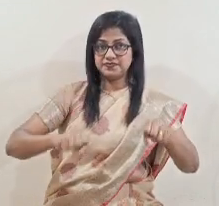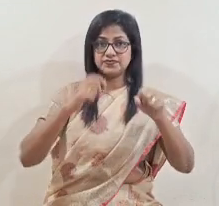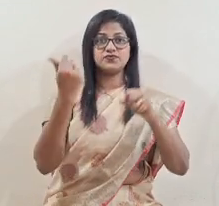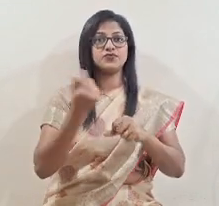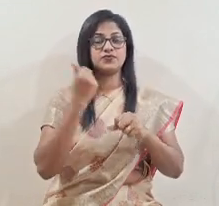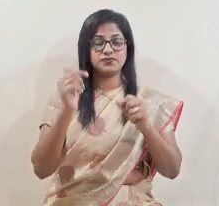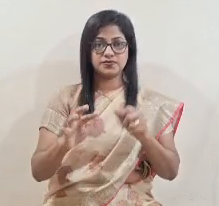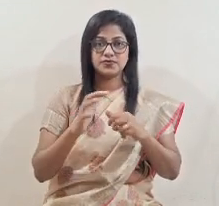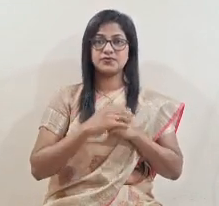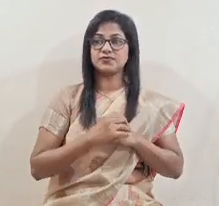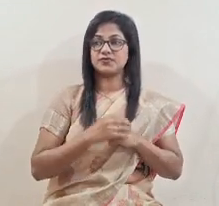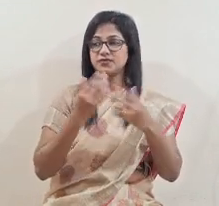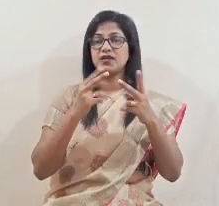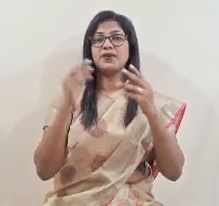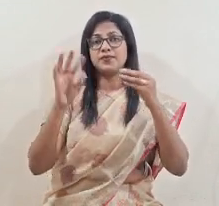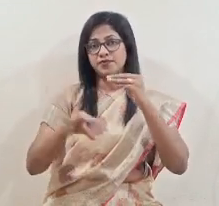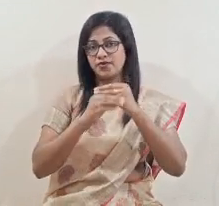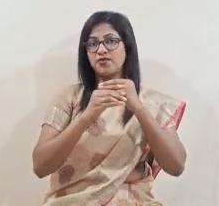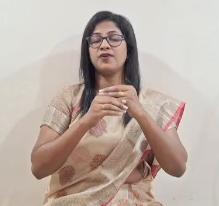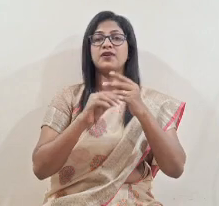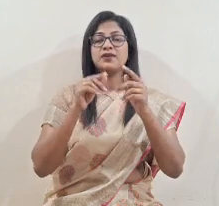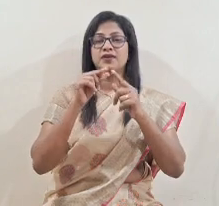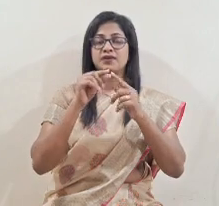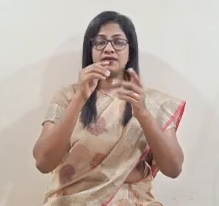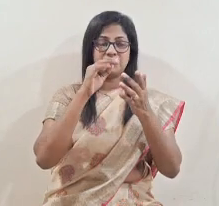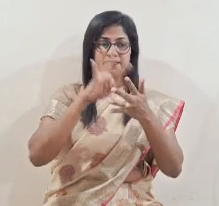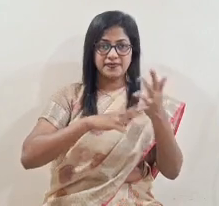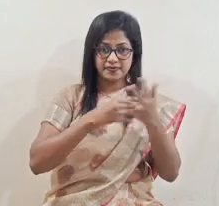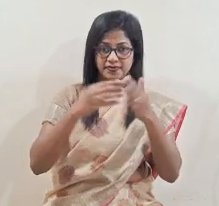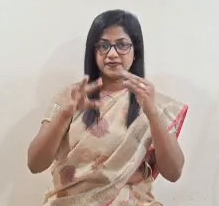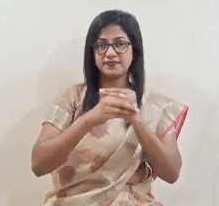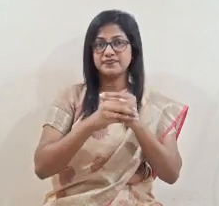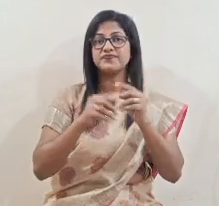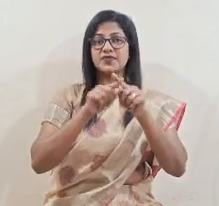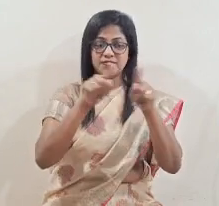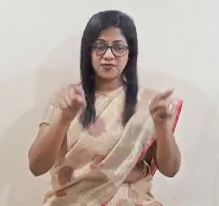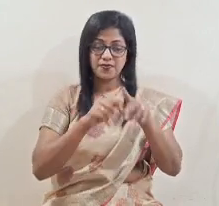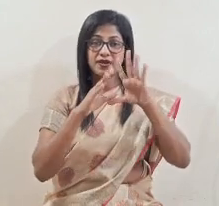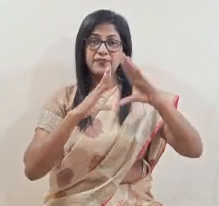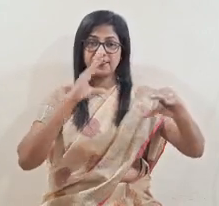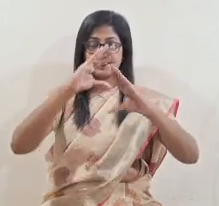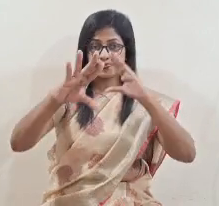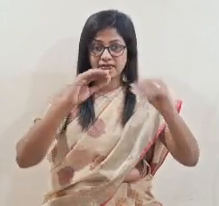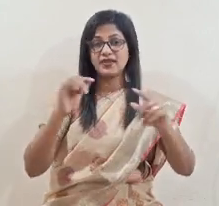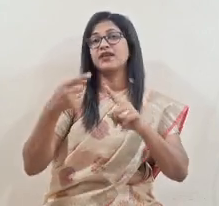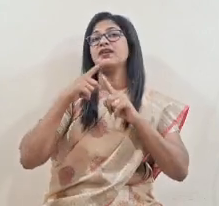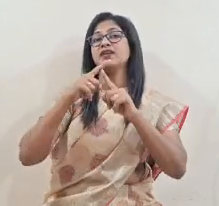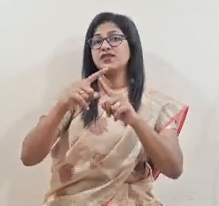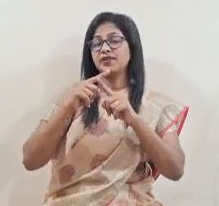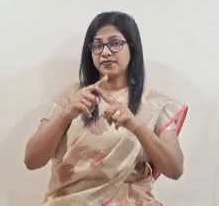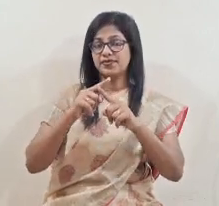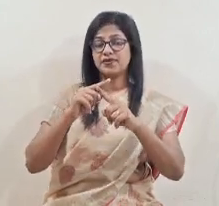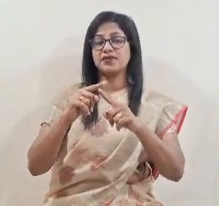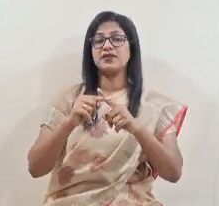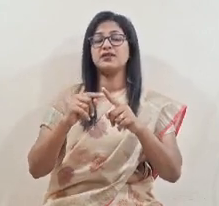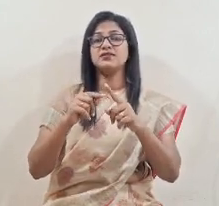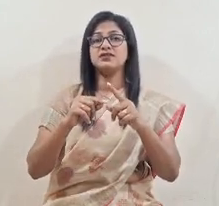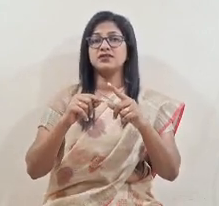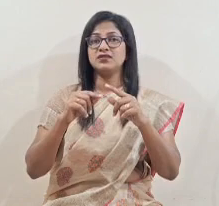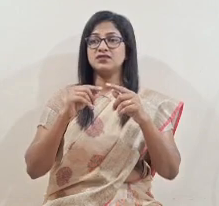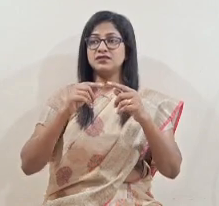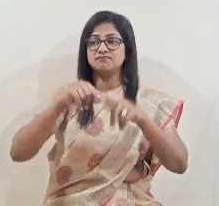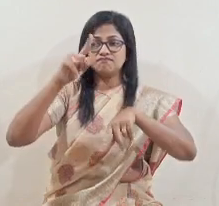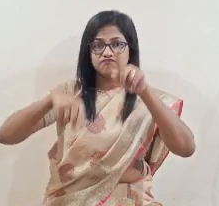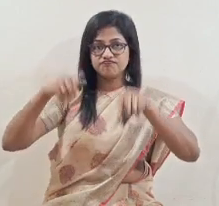now. There are other parameters, that is population density, land use, temporal parameters, that within a day how a PTAL